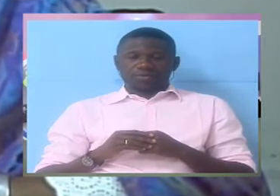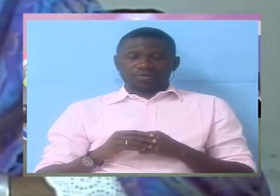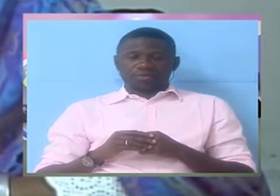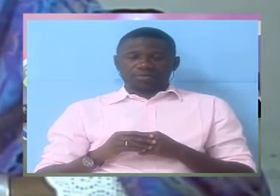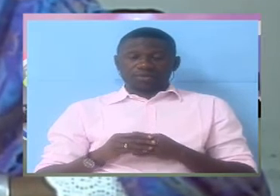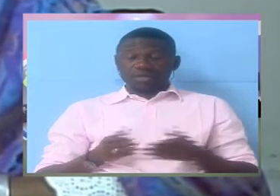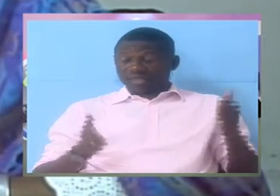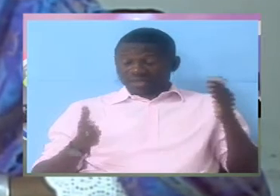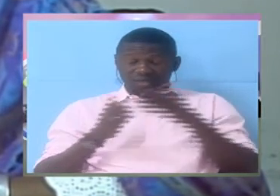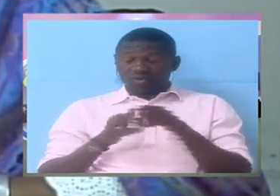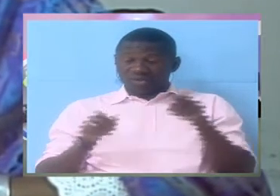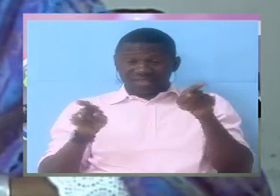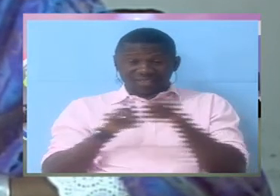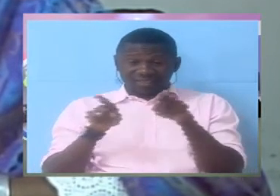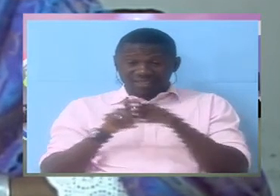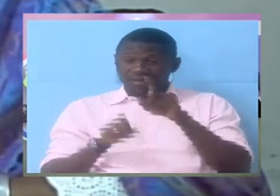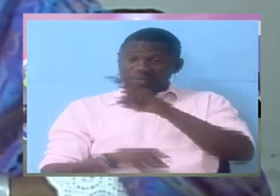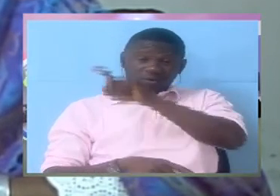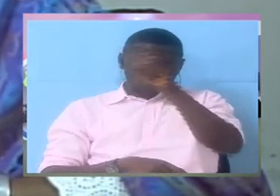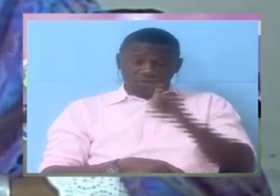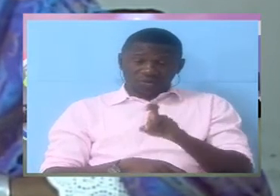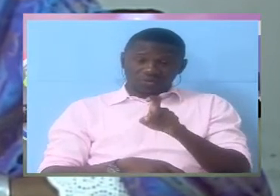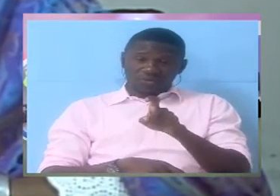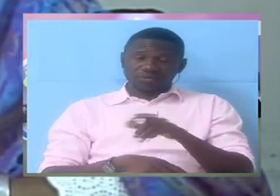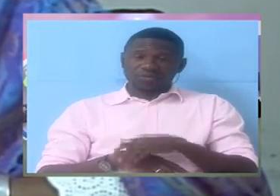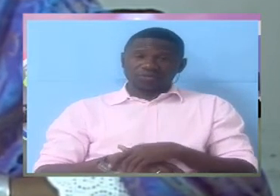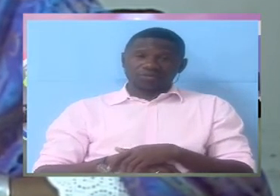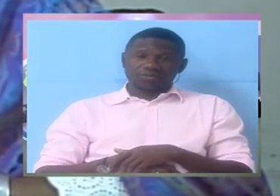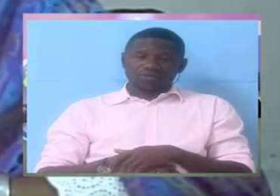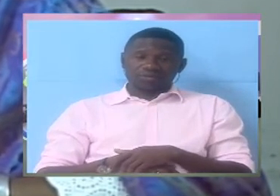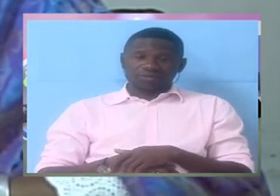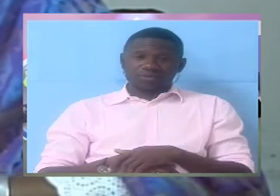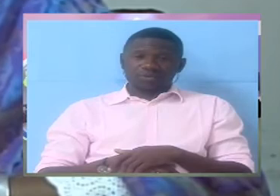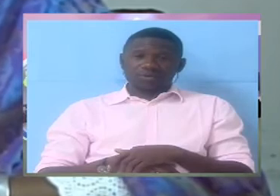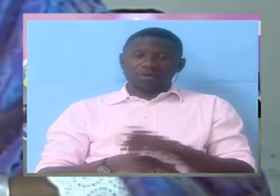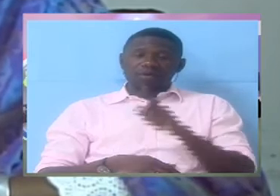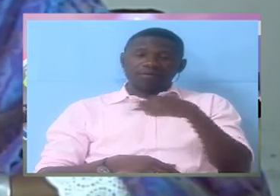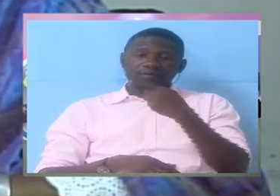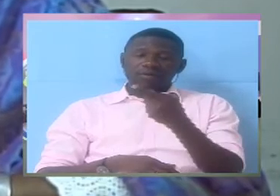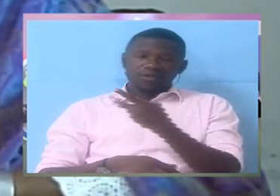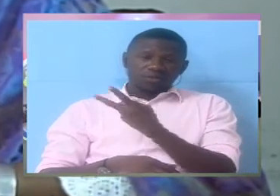still on this same question, for the two